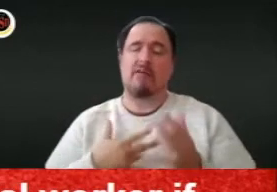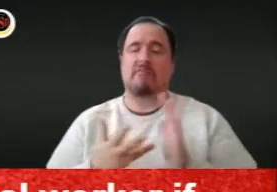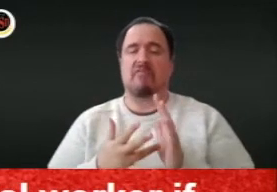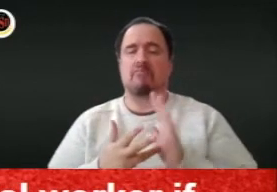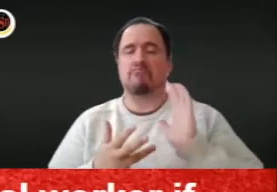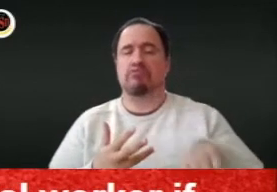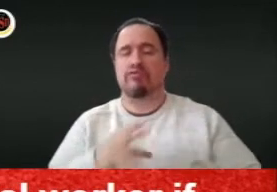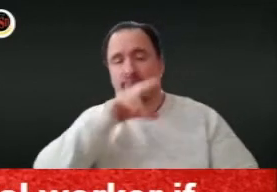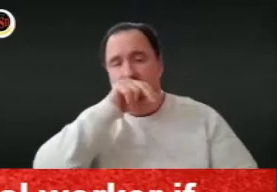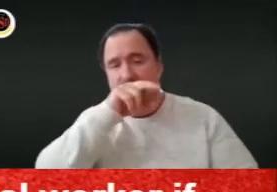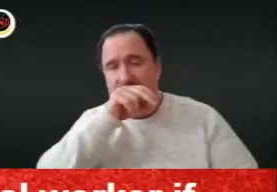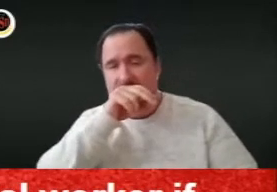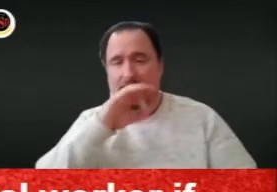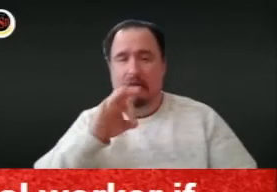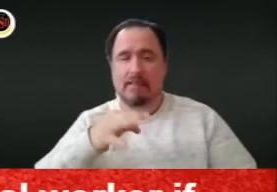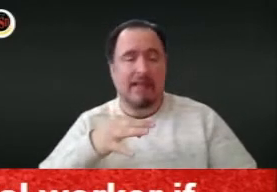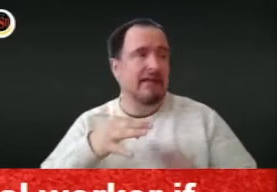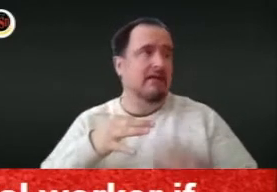the provider.